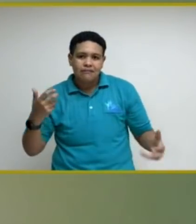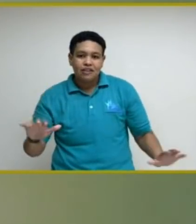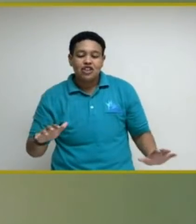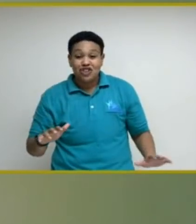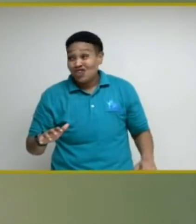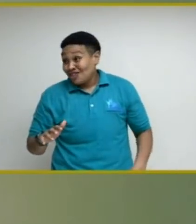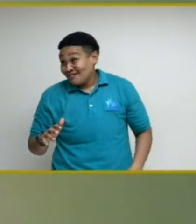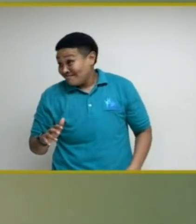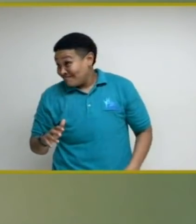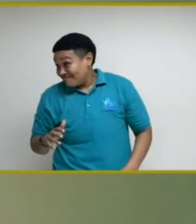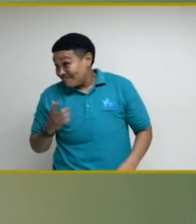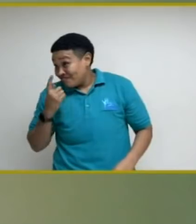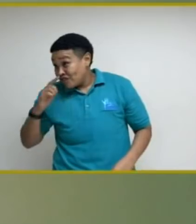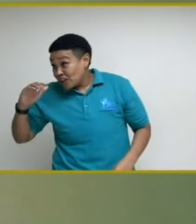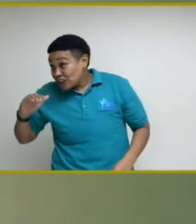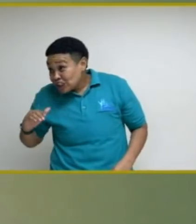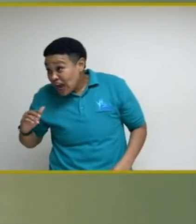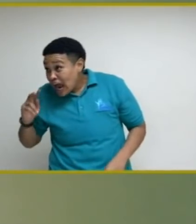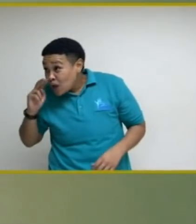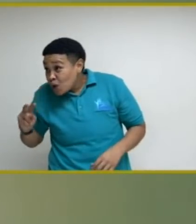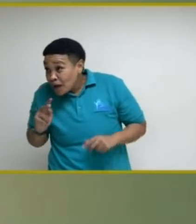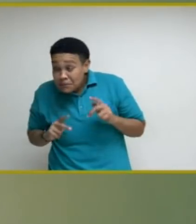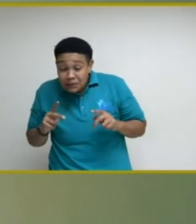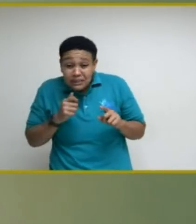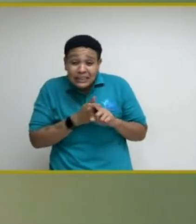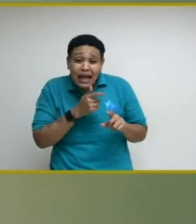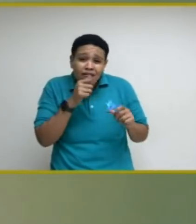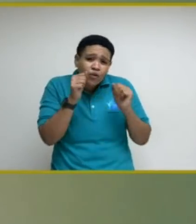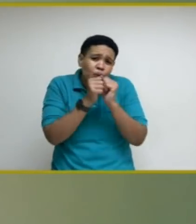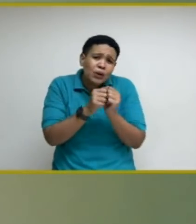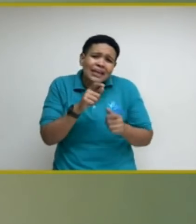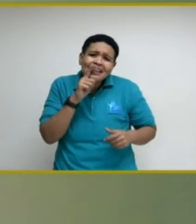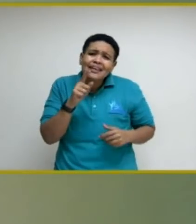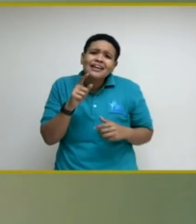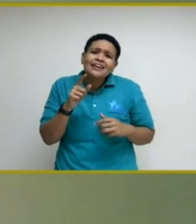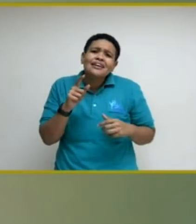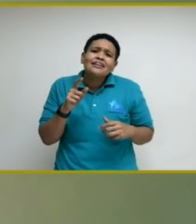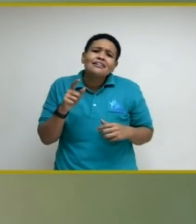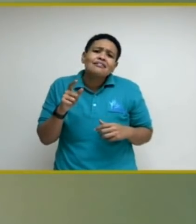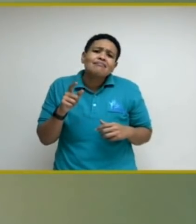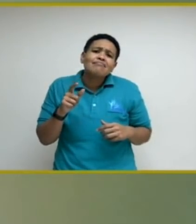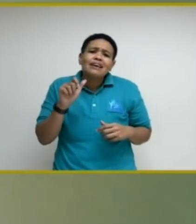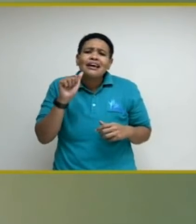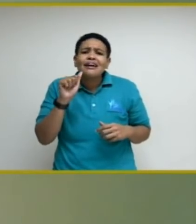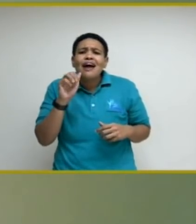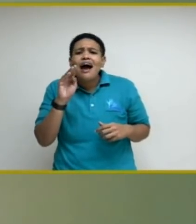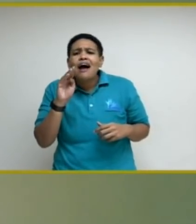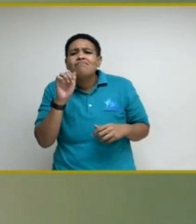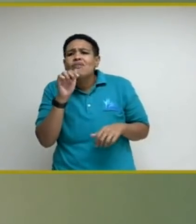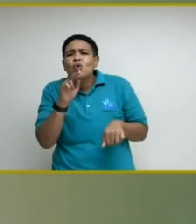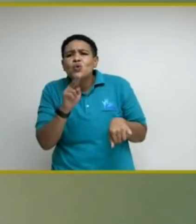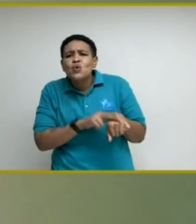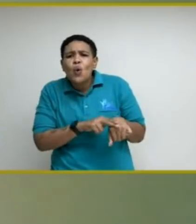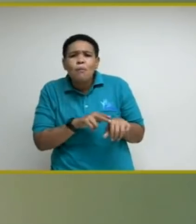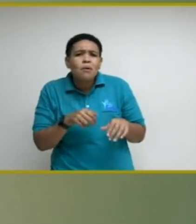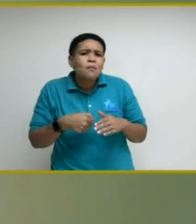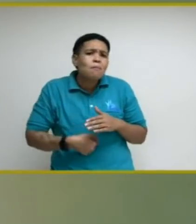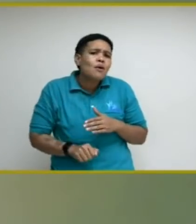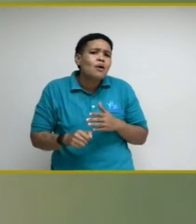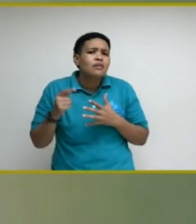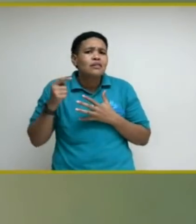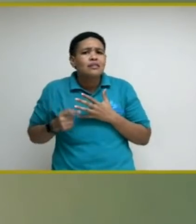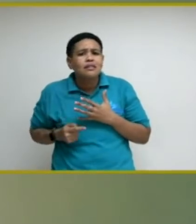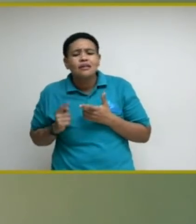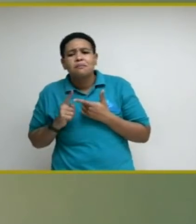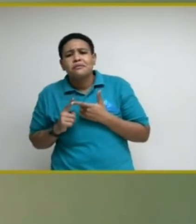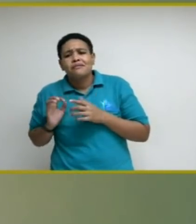it is for a child, we look at persons with congenital or abnormalities at birth. So we